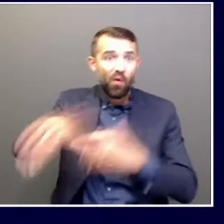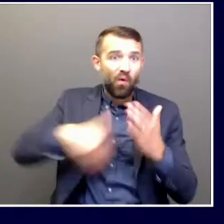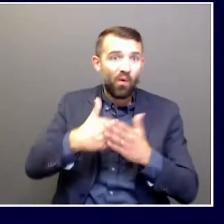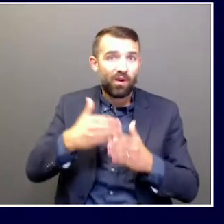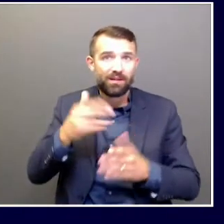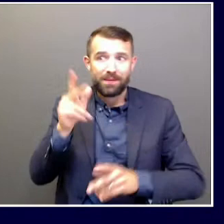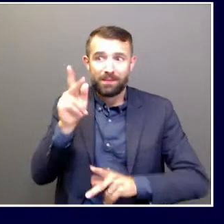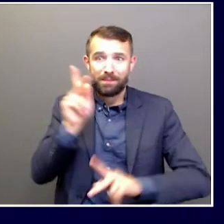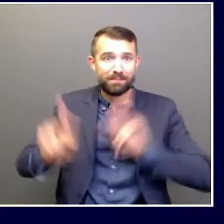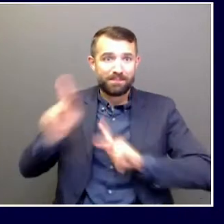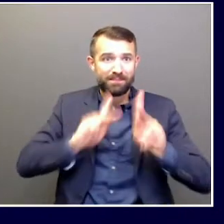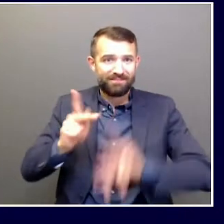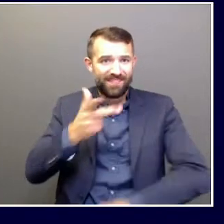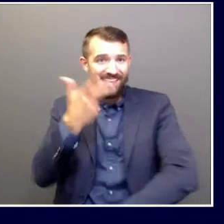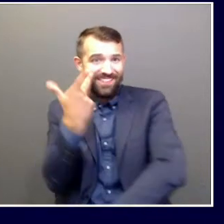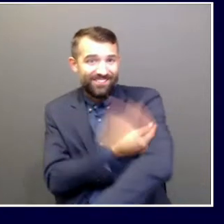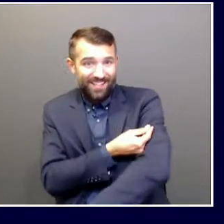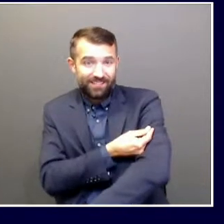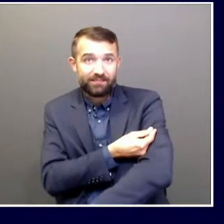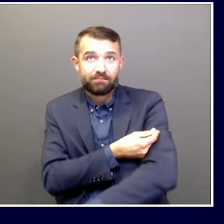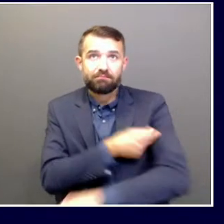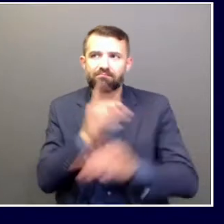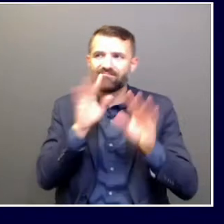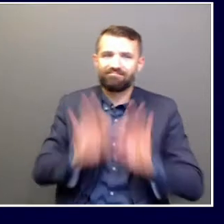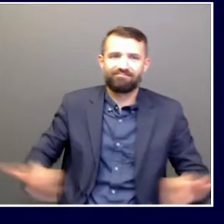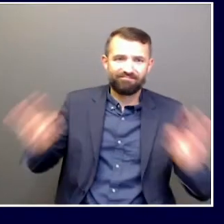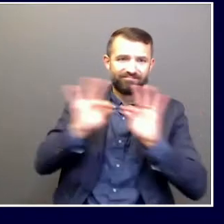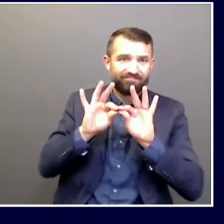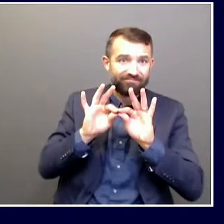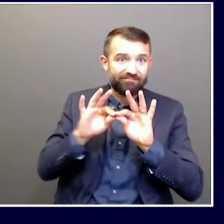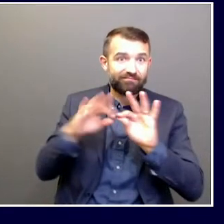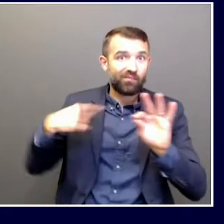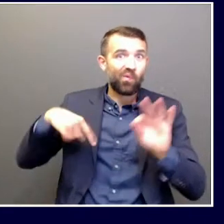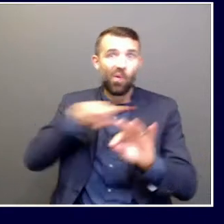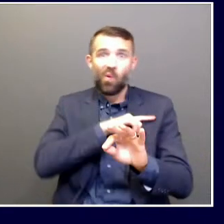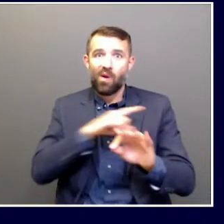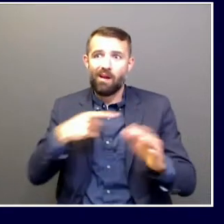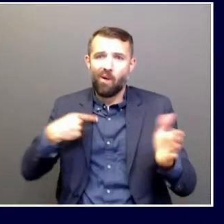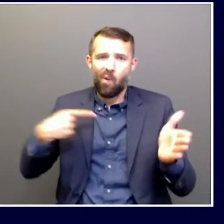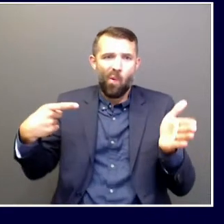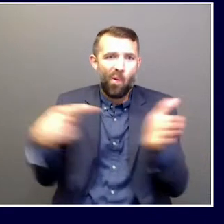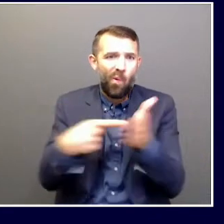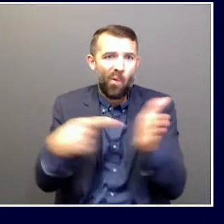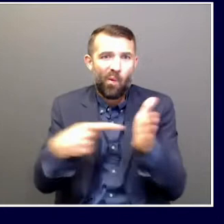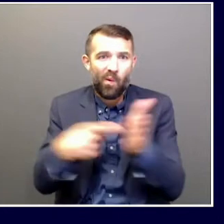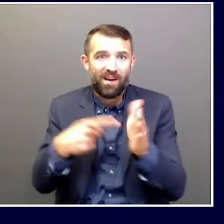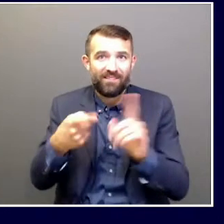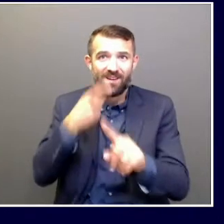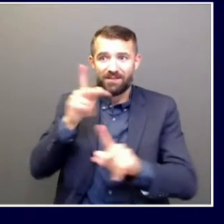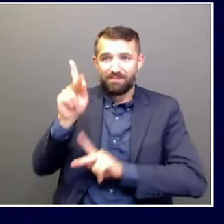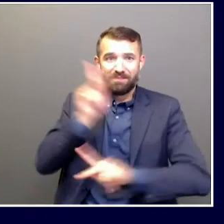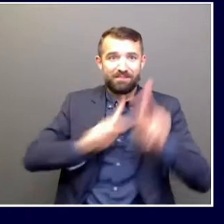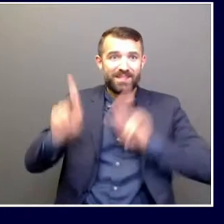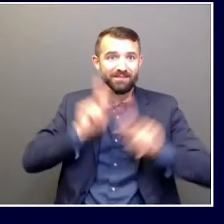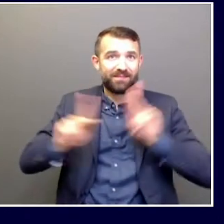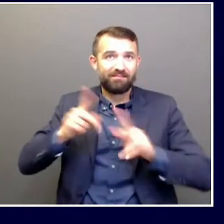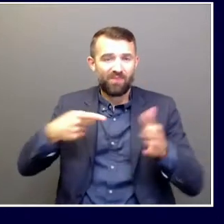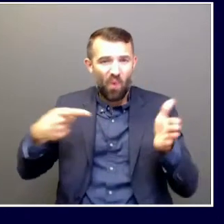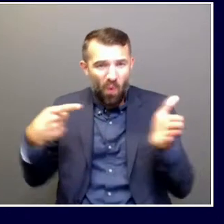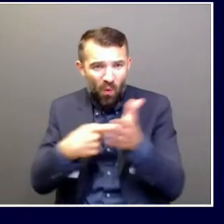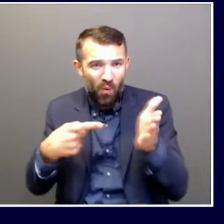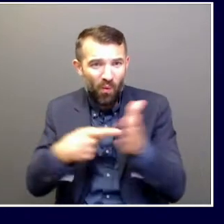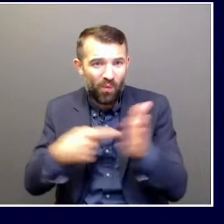due. The rent Muhammad Ali referred to. Let us show the nation that Maine people